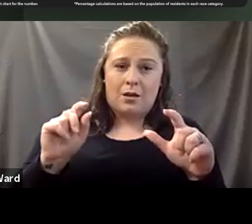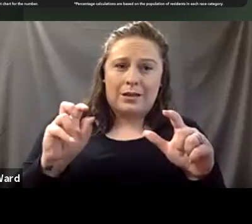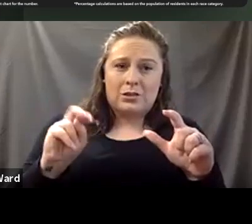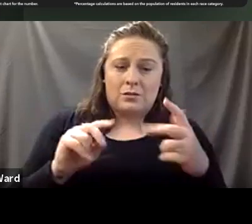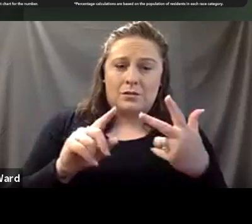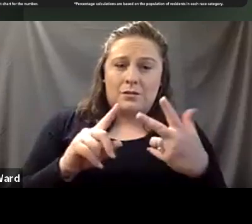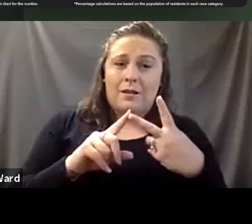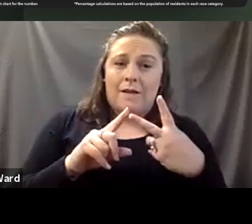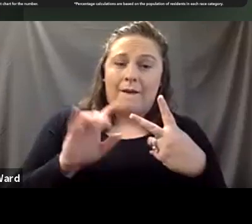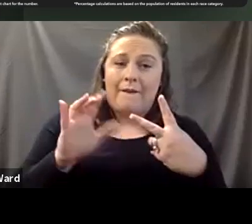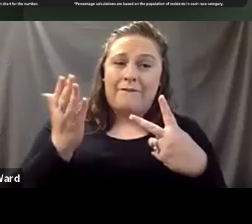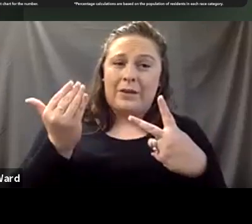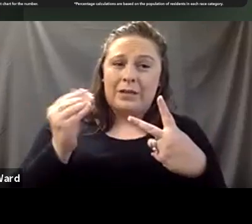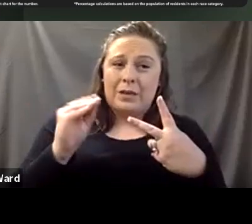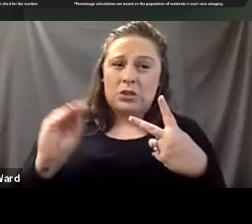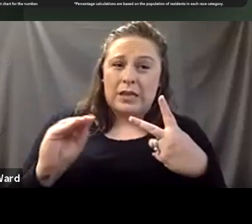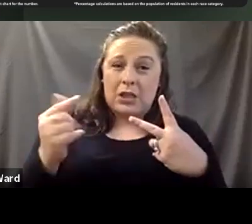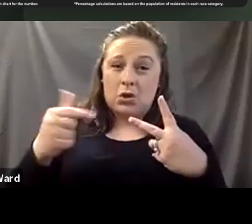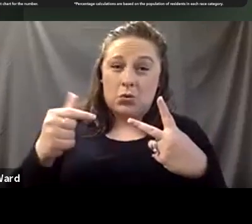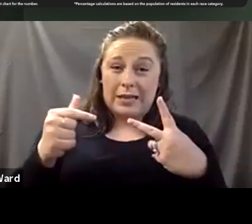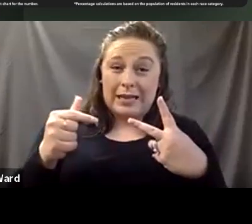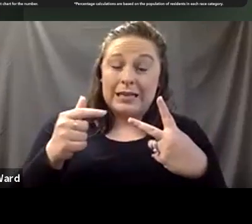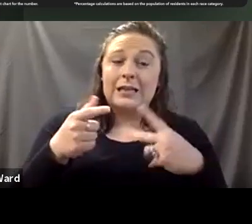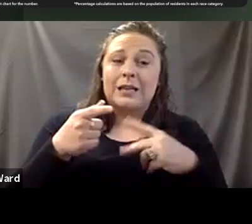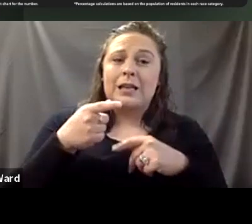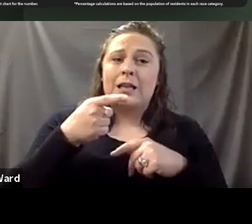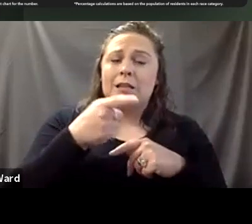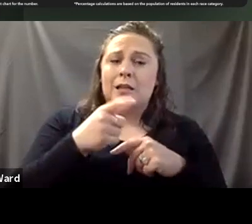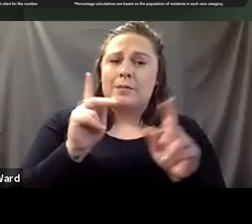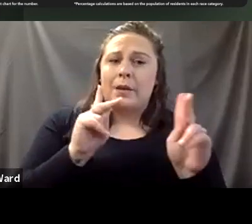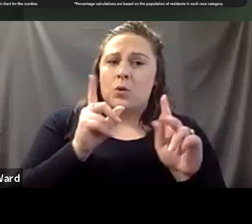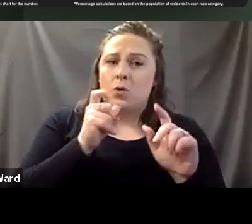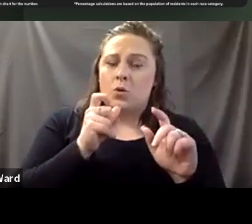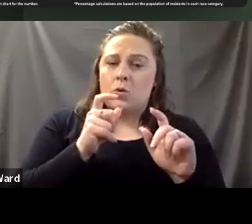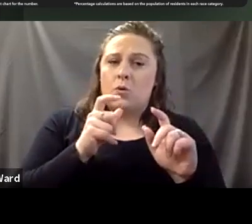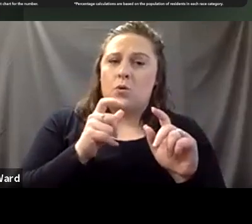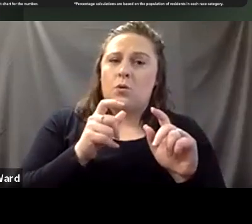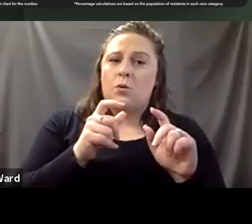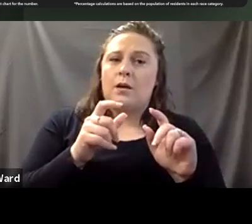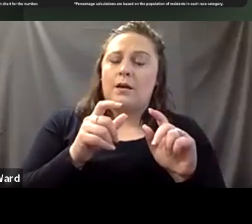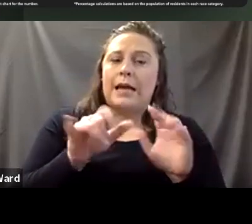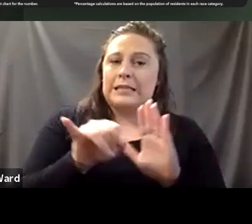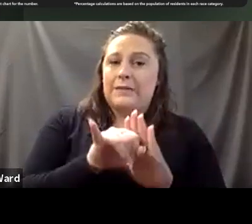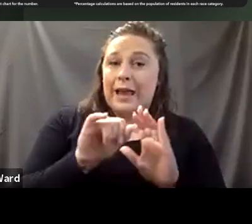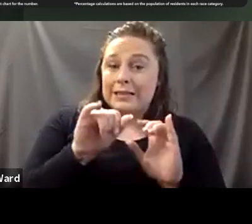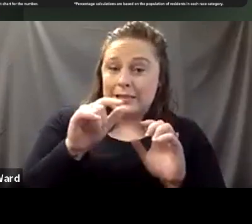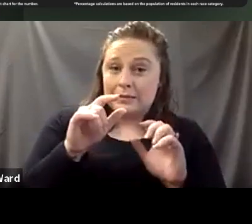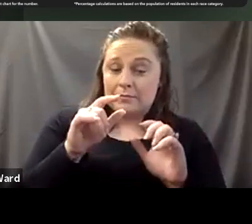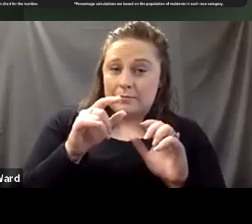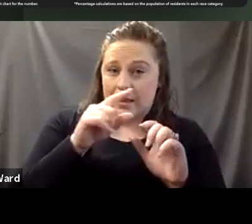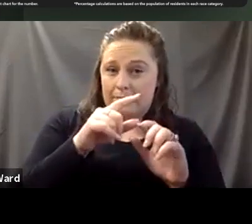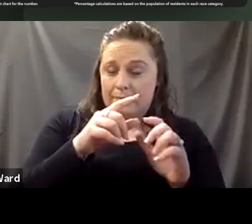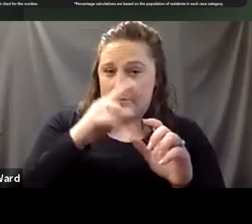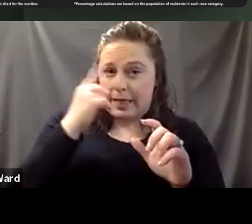15%, that's the green part, that's gone to individuals who self-identify as Black or African American. And then that blue